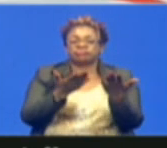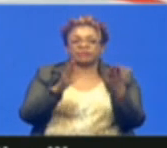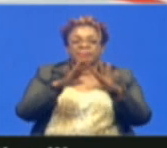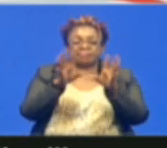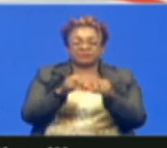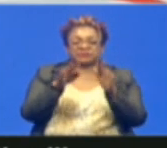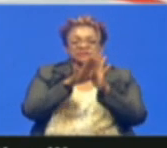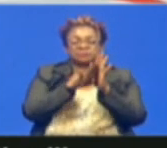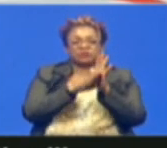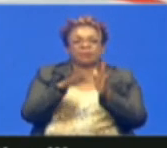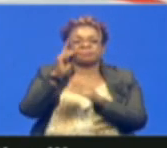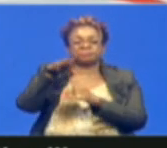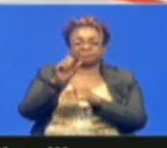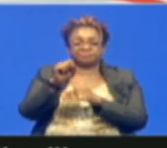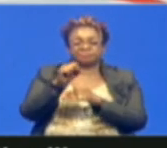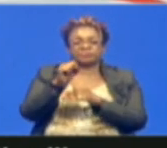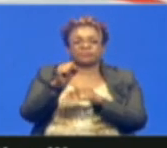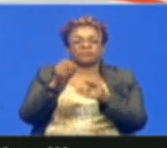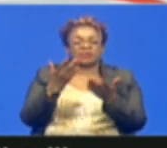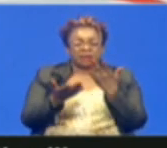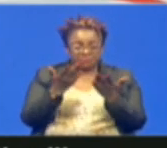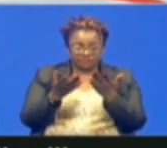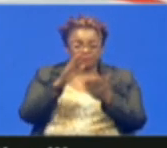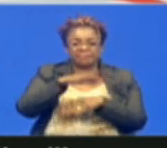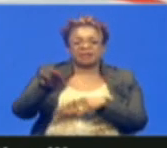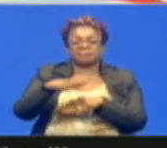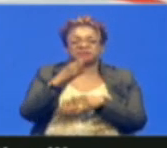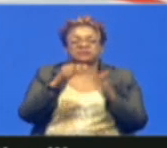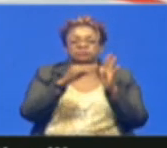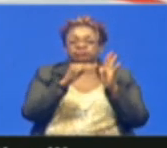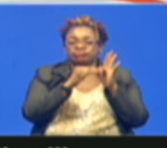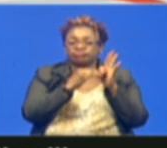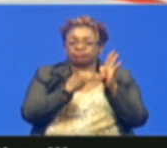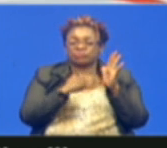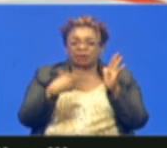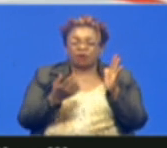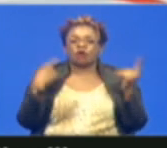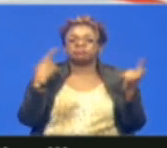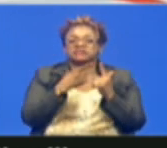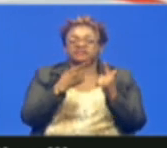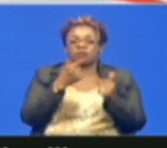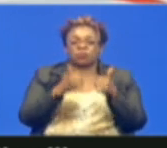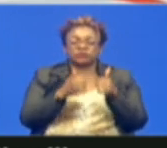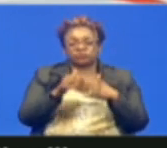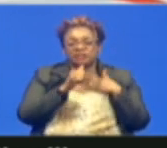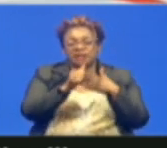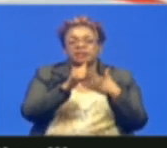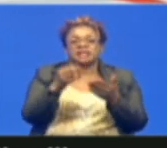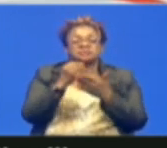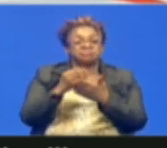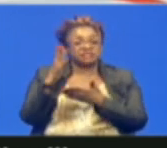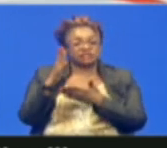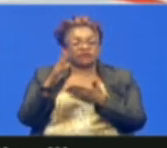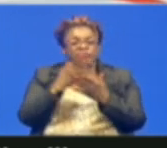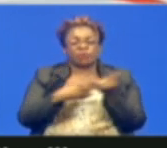or the BPS, and that is before the Parliament. The statement sets out the broad policy objectives, which will guide the expenditure of both the national and